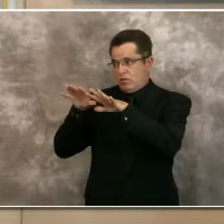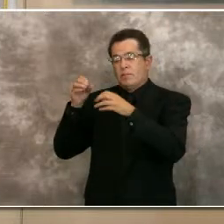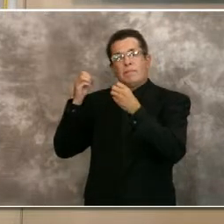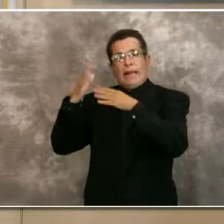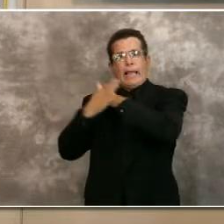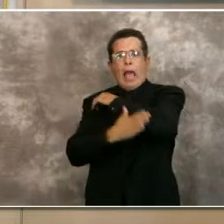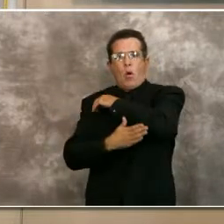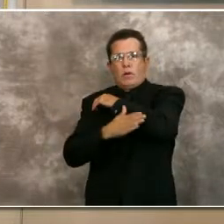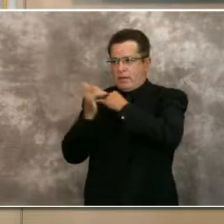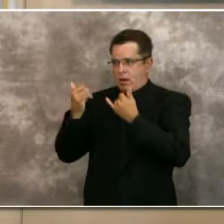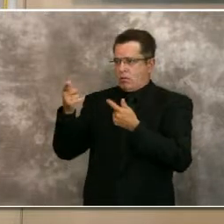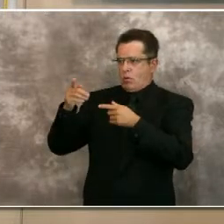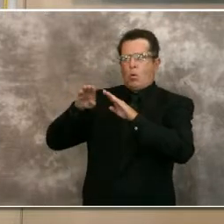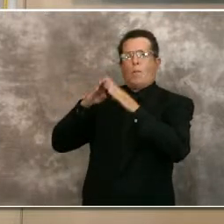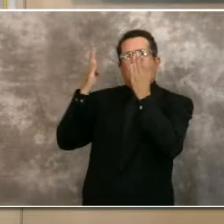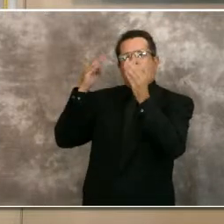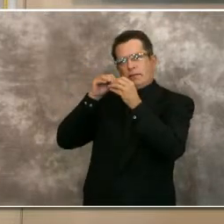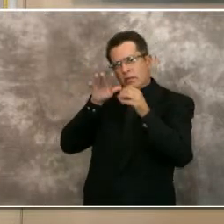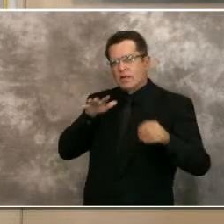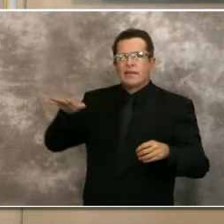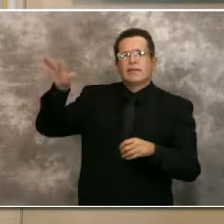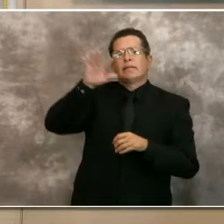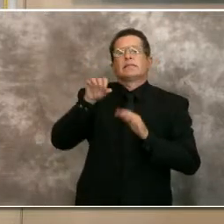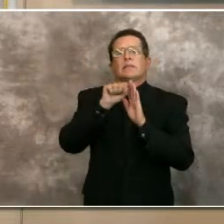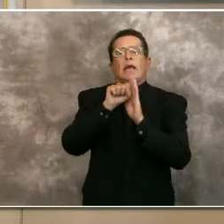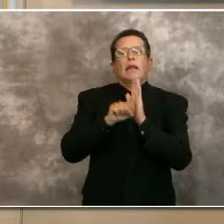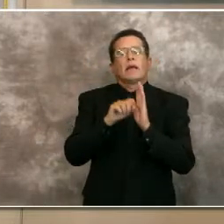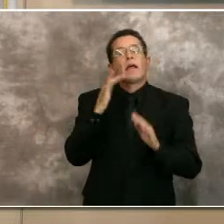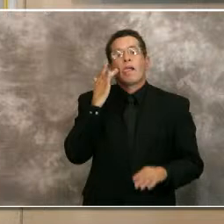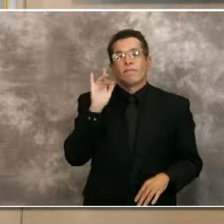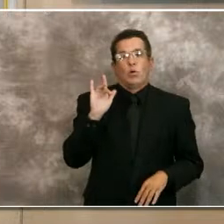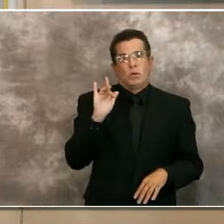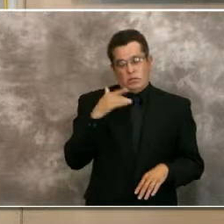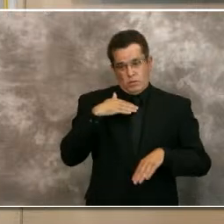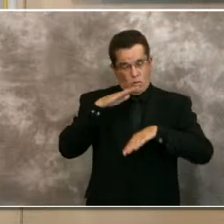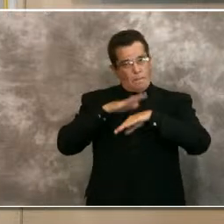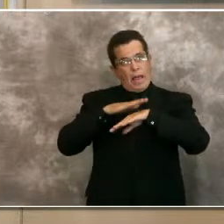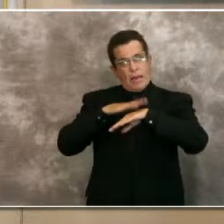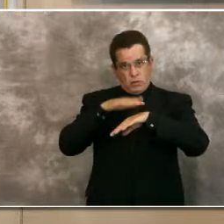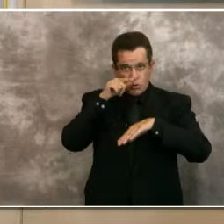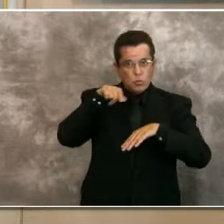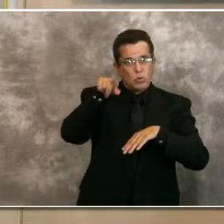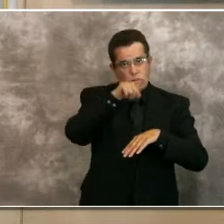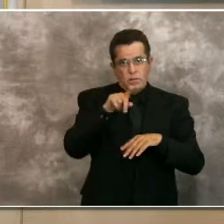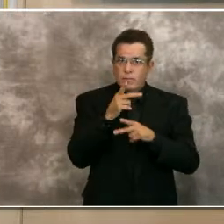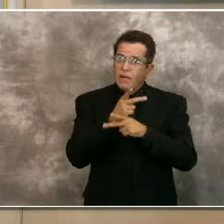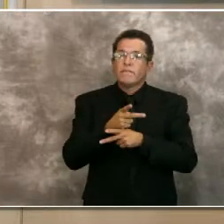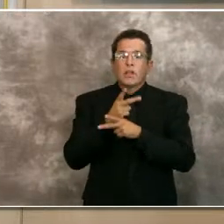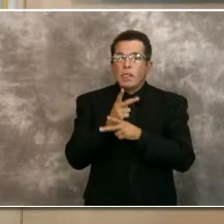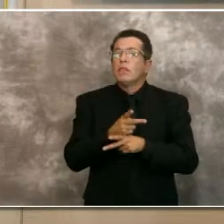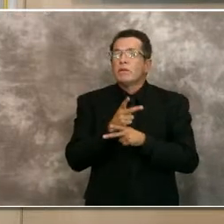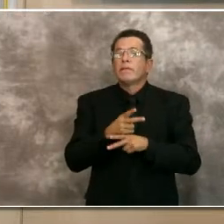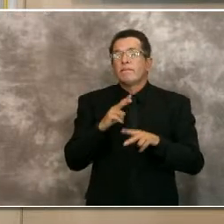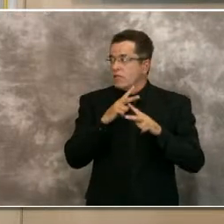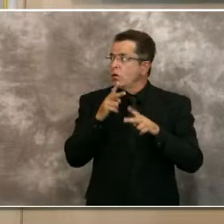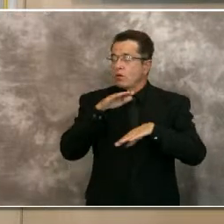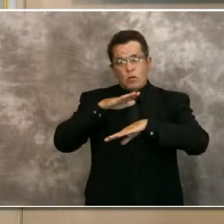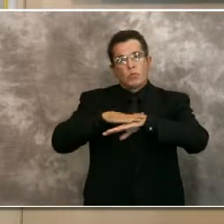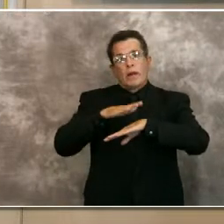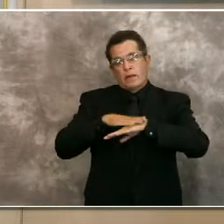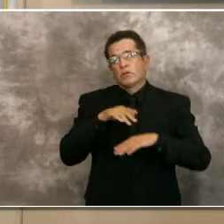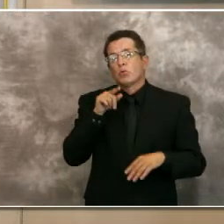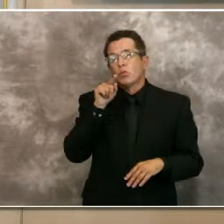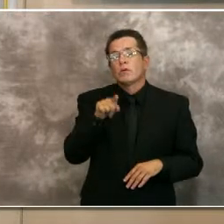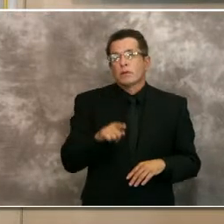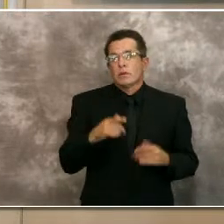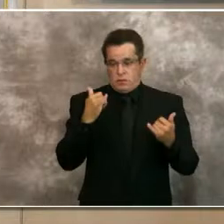counties that are opening throughout the state of California, and it's a reminder to us of the need to be very vigilant and be very cautious,